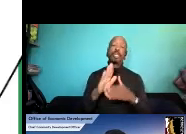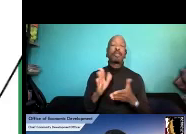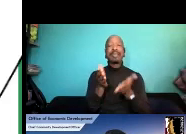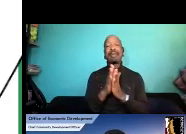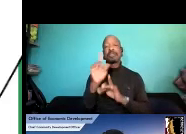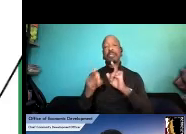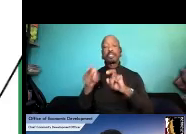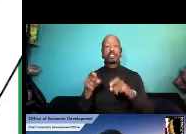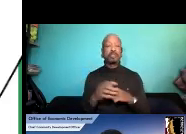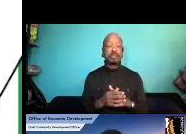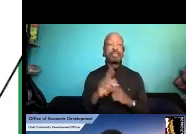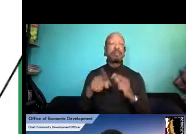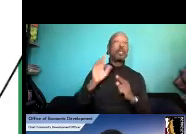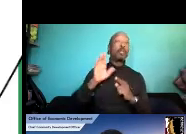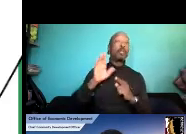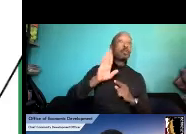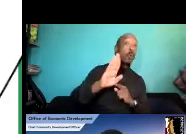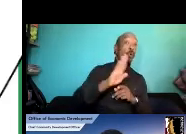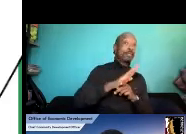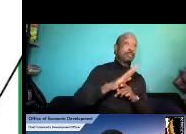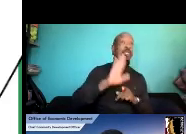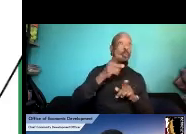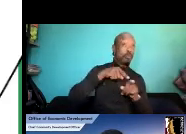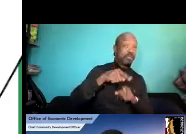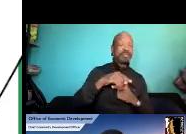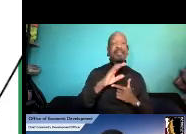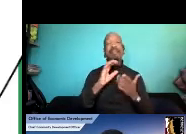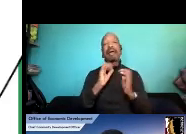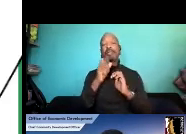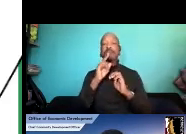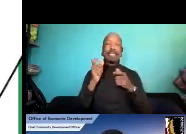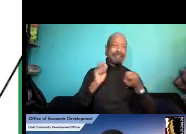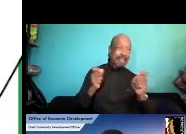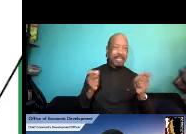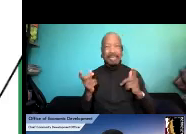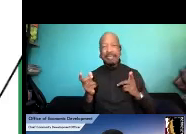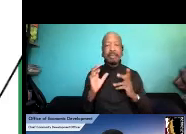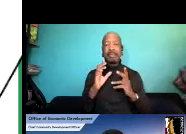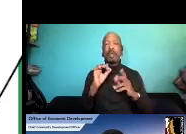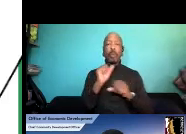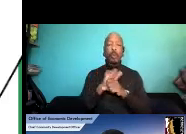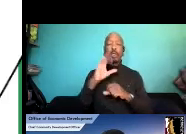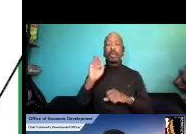questions around your industry and how to navigate being a business, a worker cooperative business in your industry.